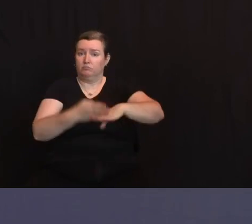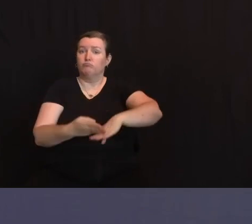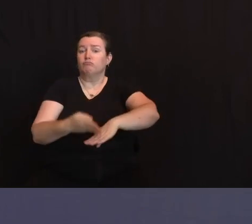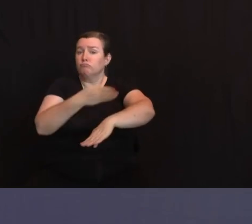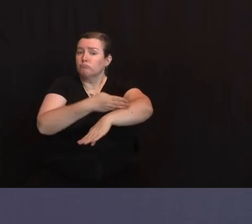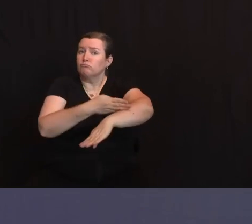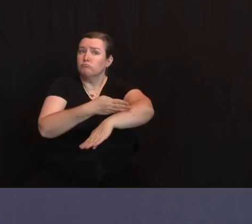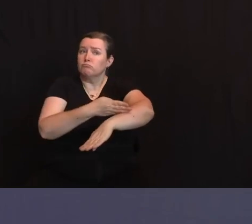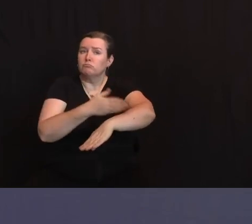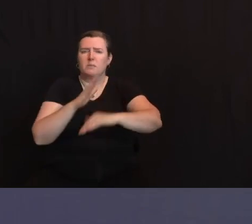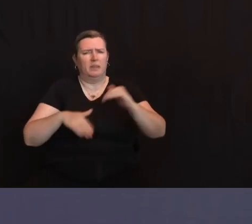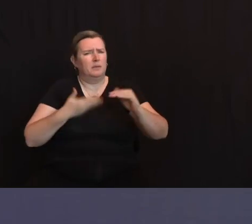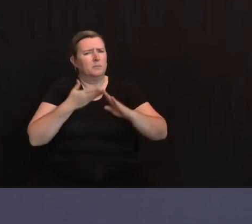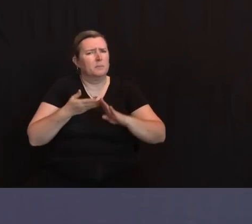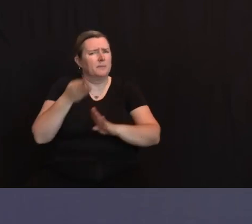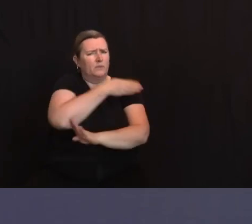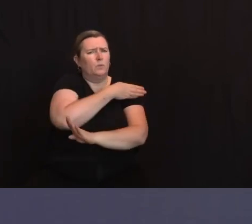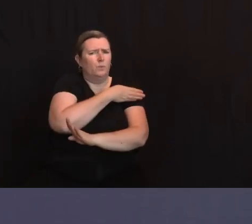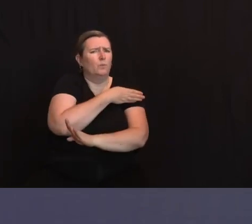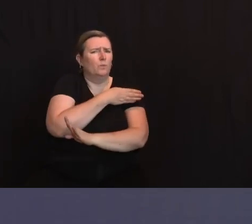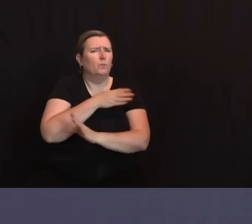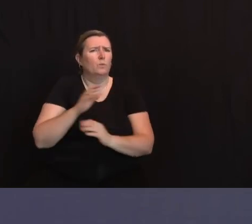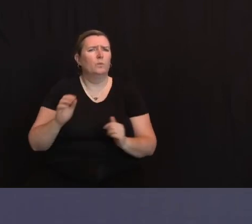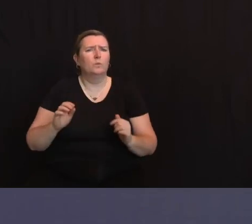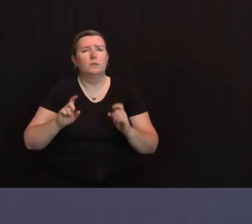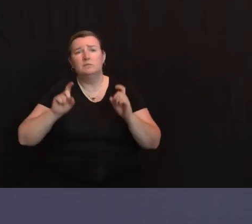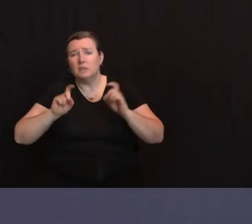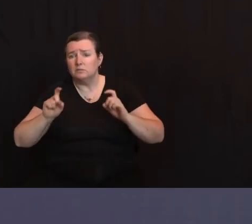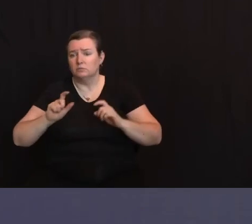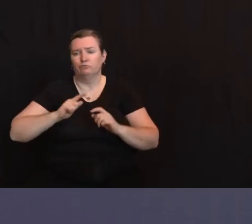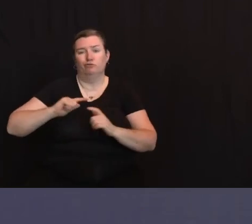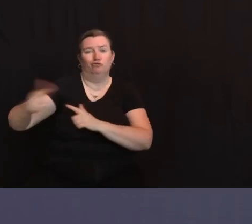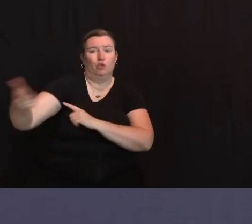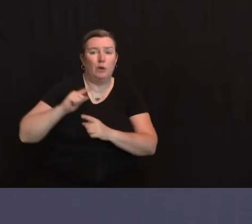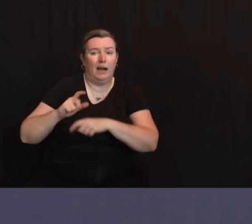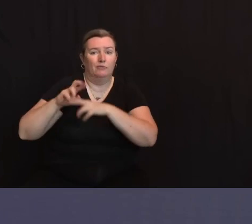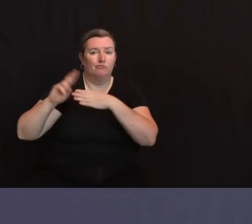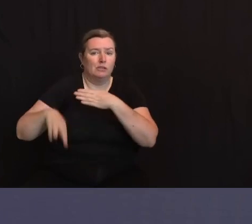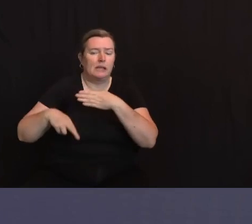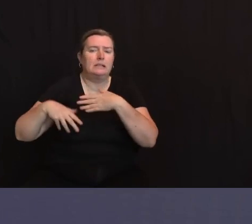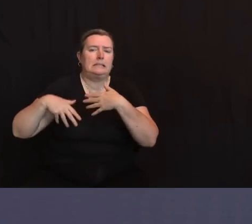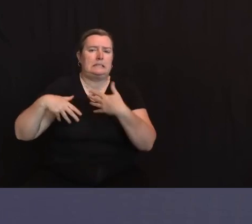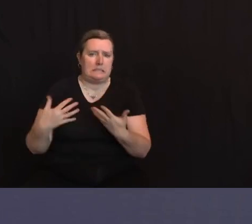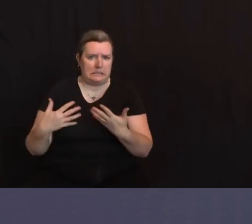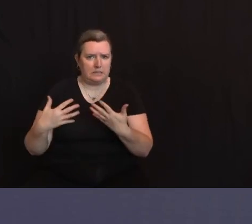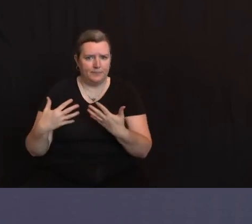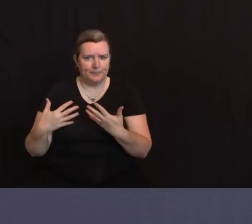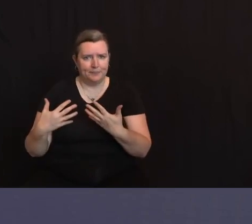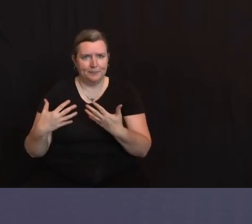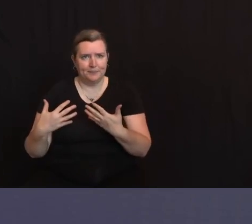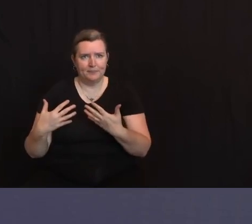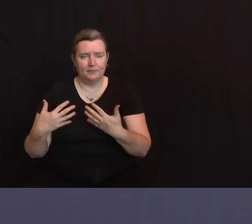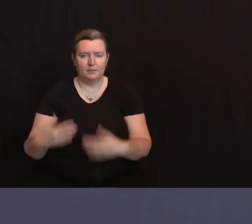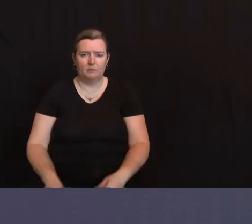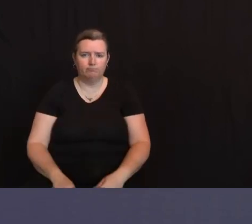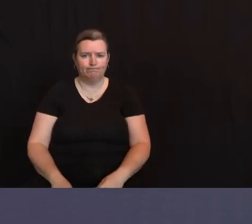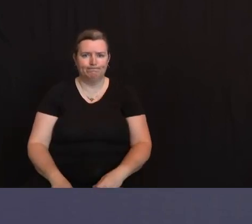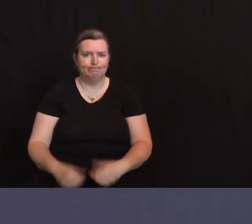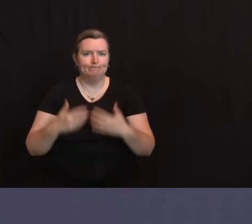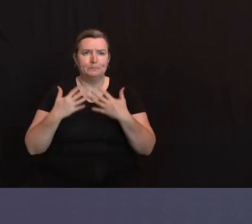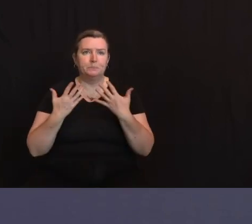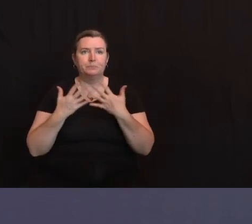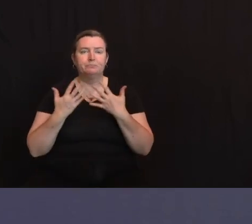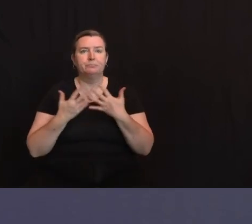we mention it every day. There's kind of no way to put a positive spin on that. We